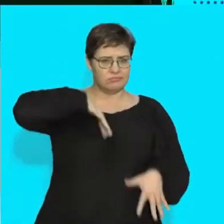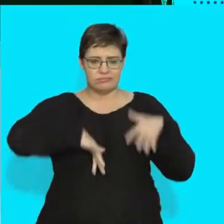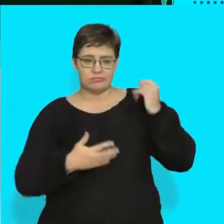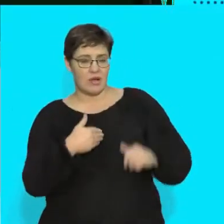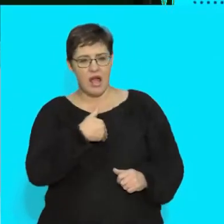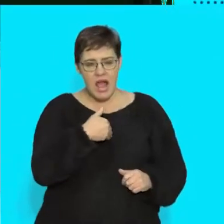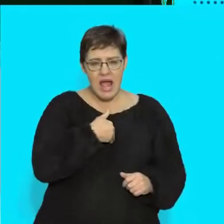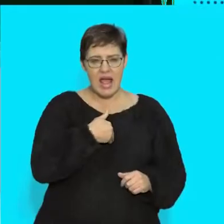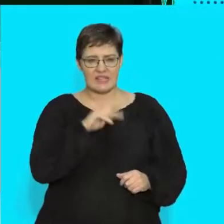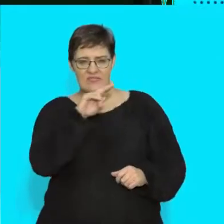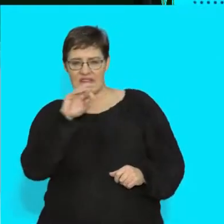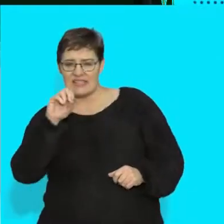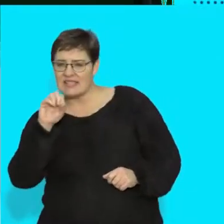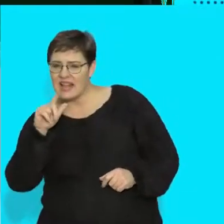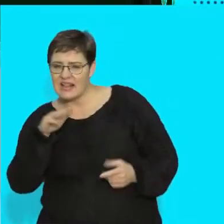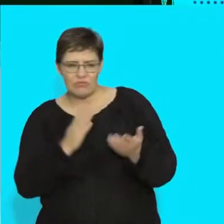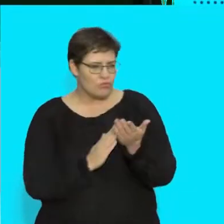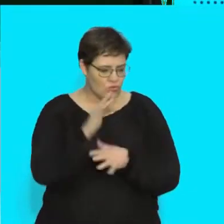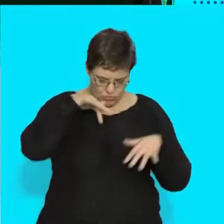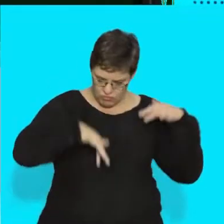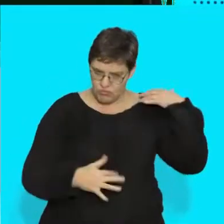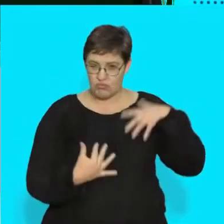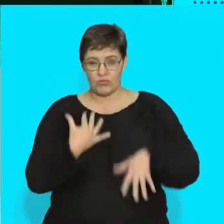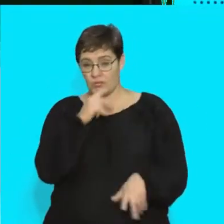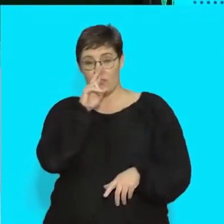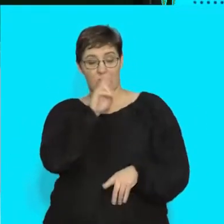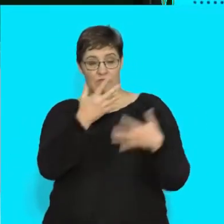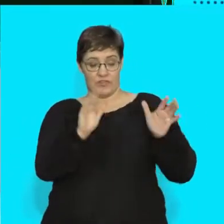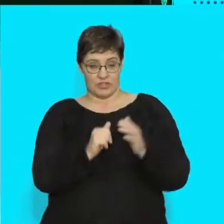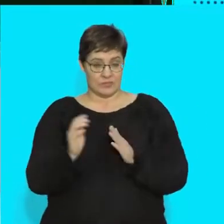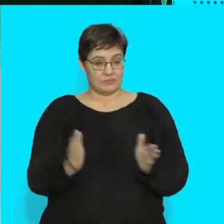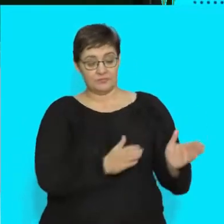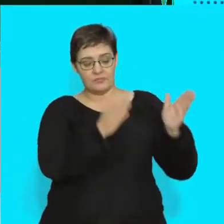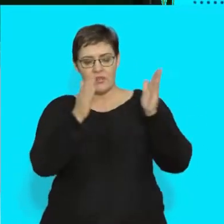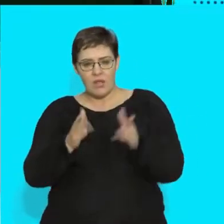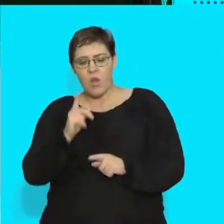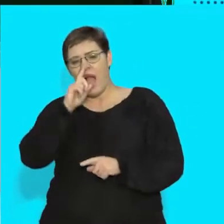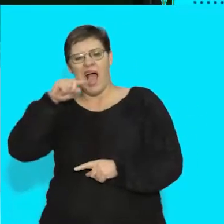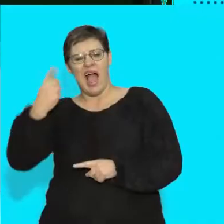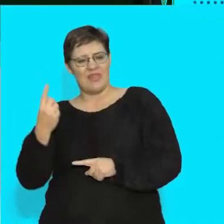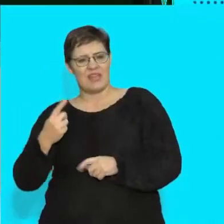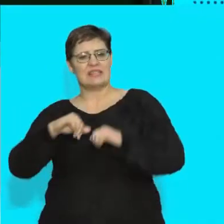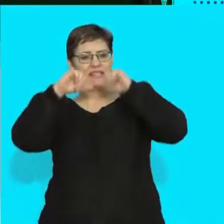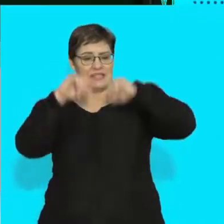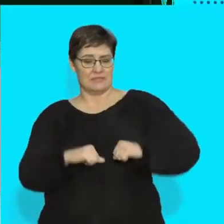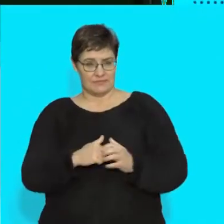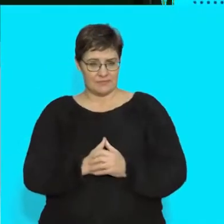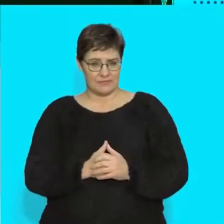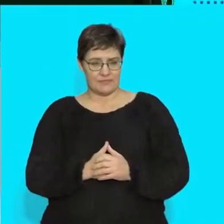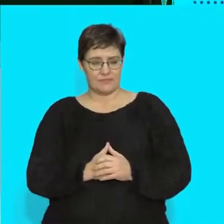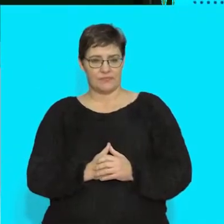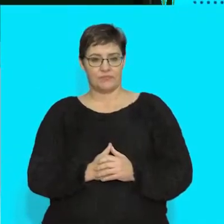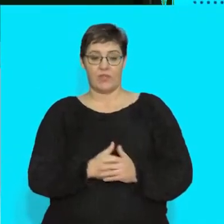these blood vessels, okay? And we're now going to look at a different circulatory system altogether. So